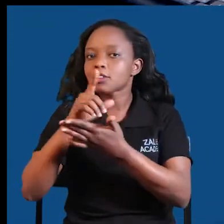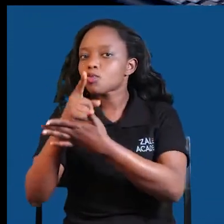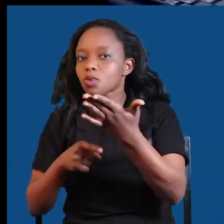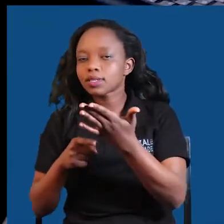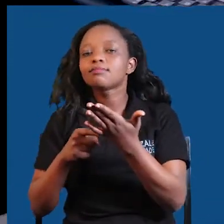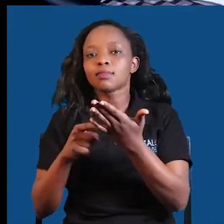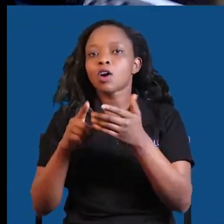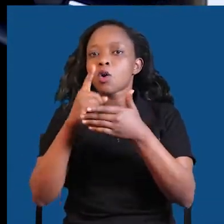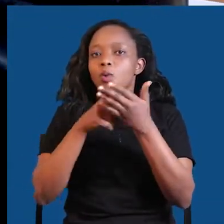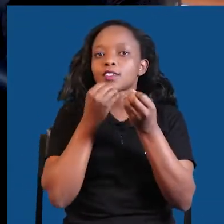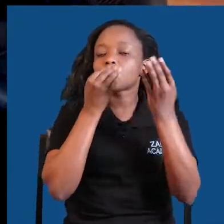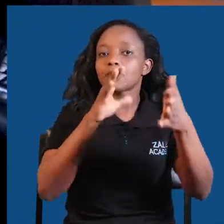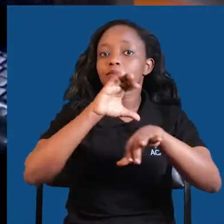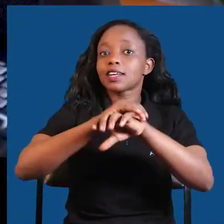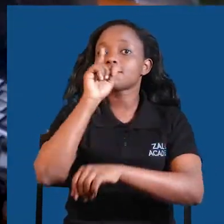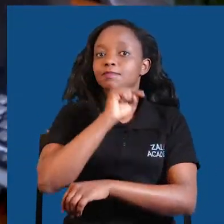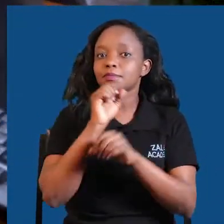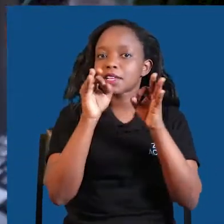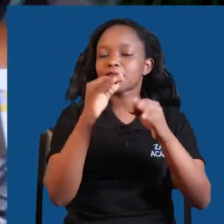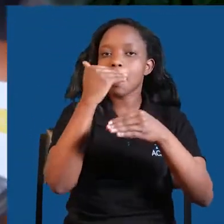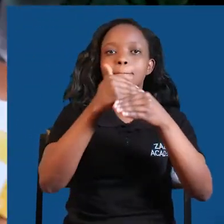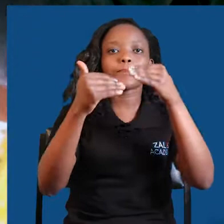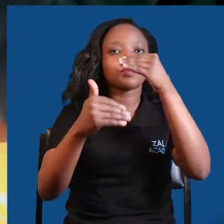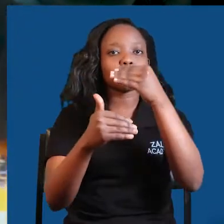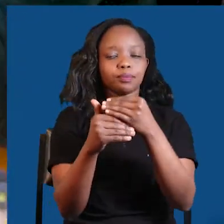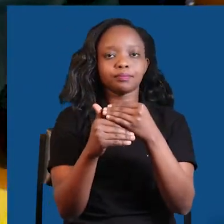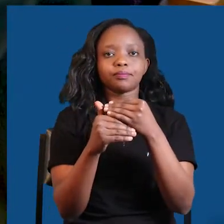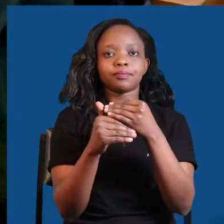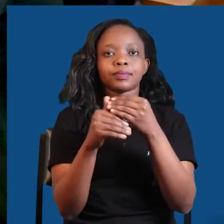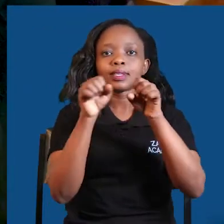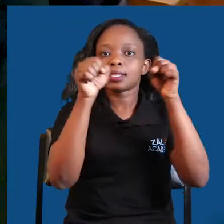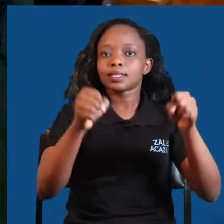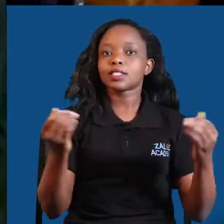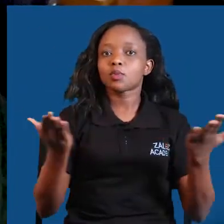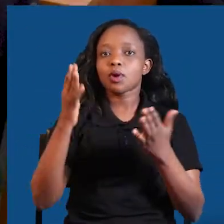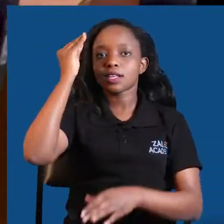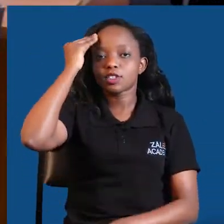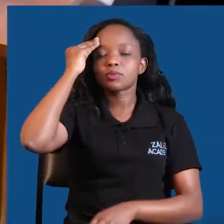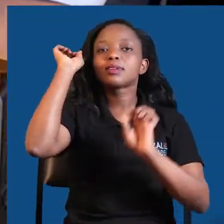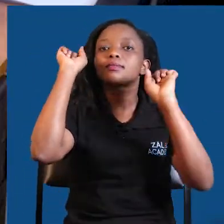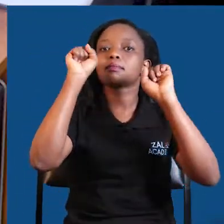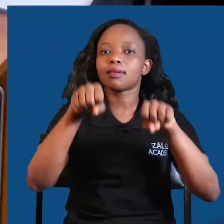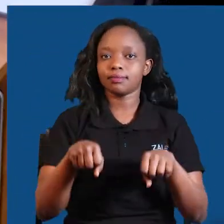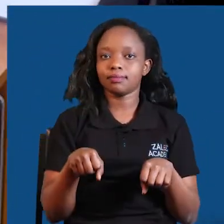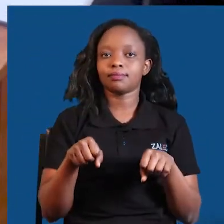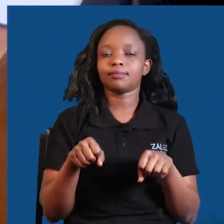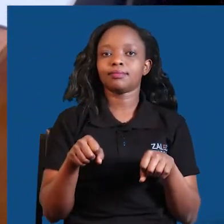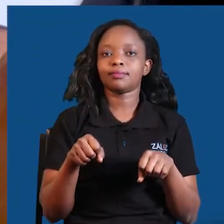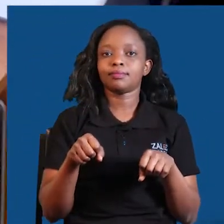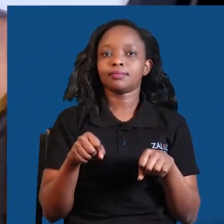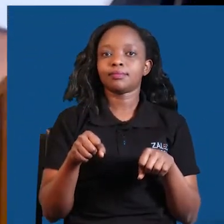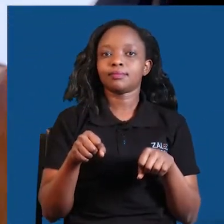based on those requirements that you have gathered. So for example, you are building a a system where students can be able